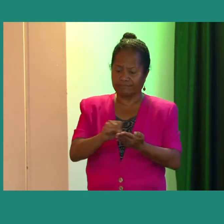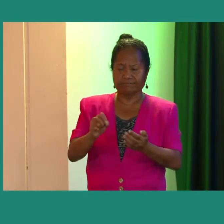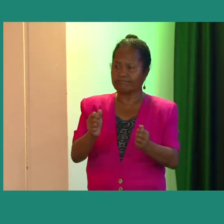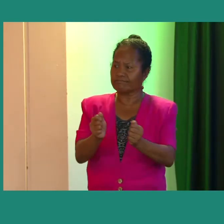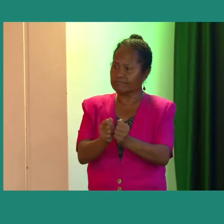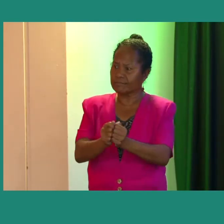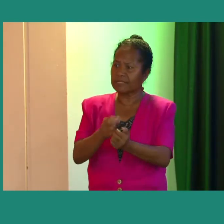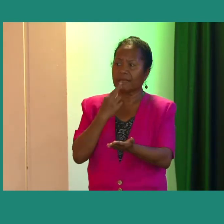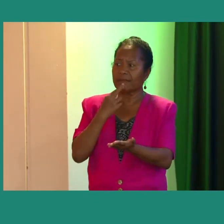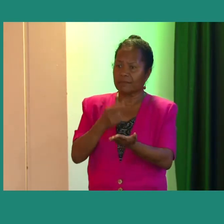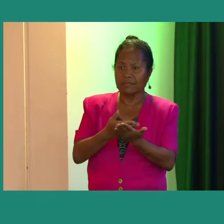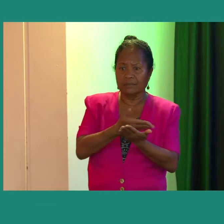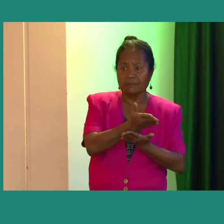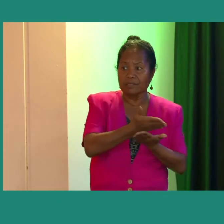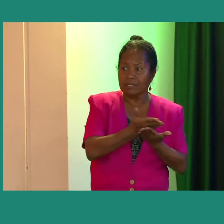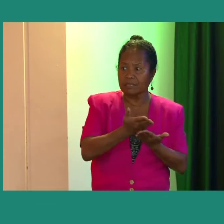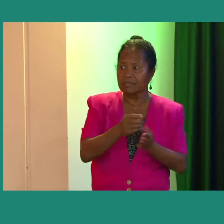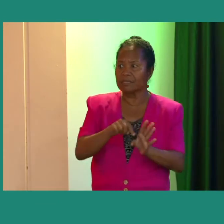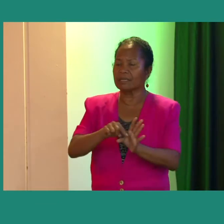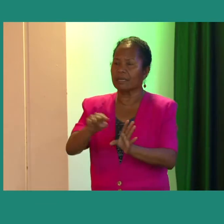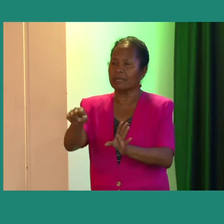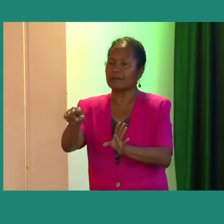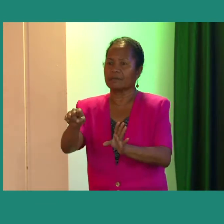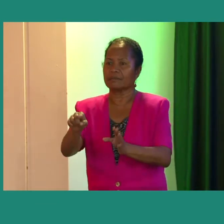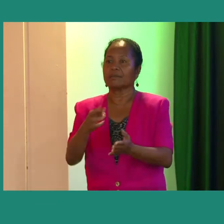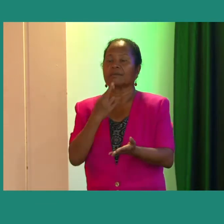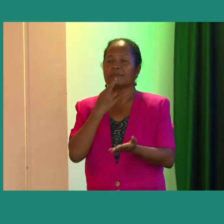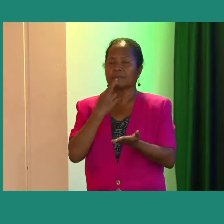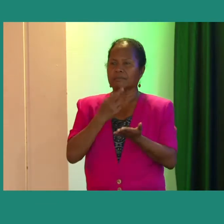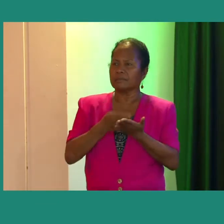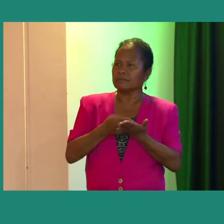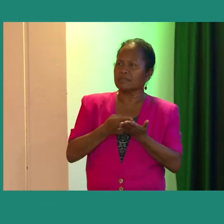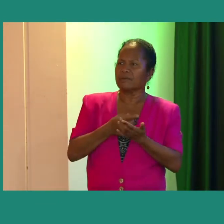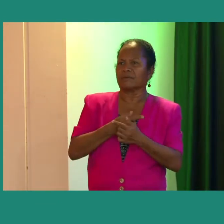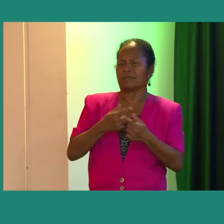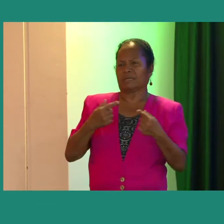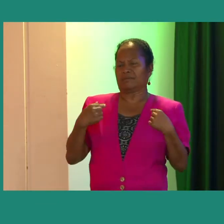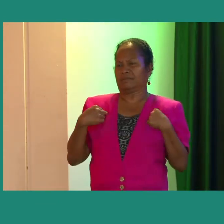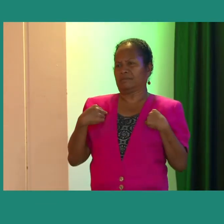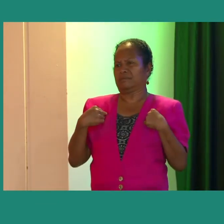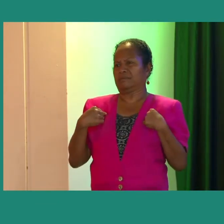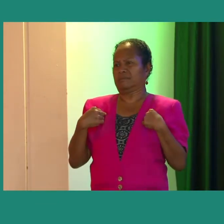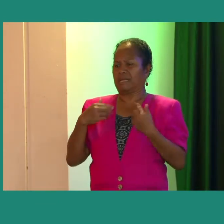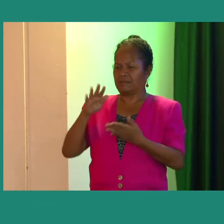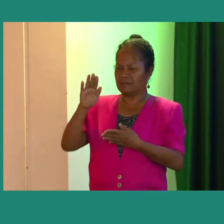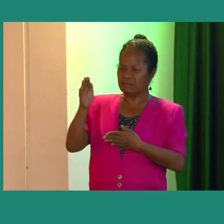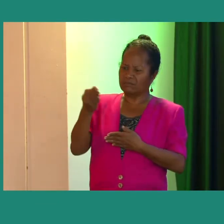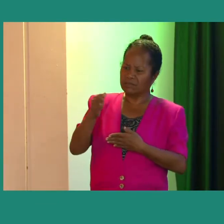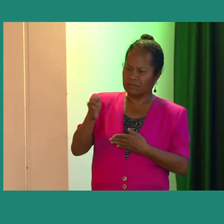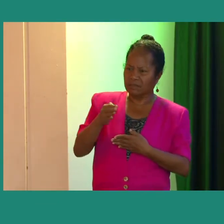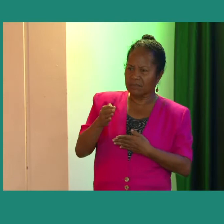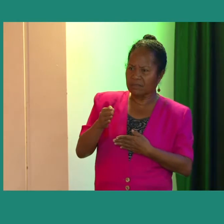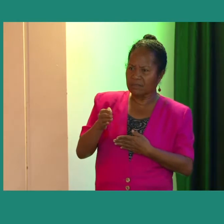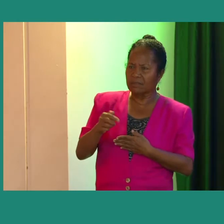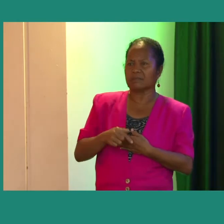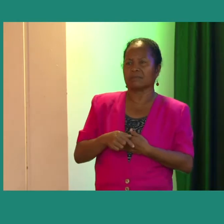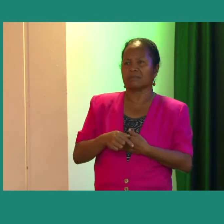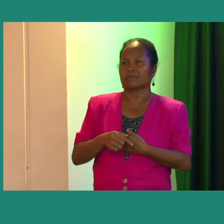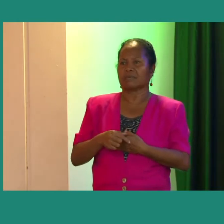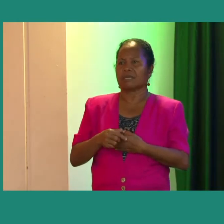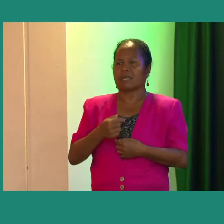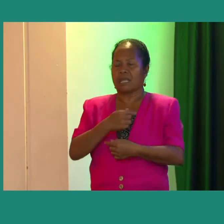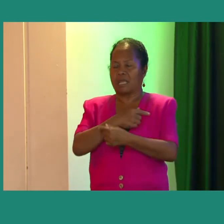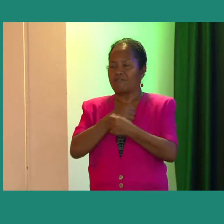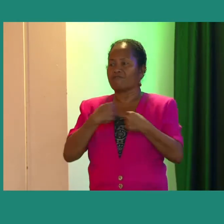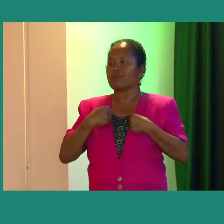is out. We have the McKinsey report, we have the Harvard review that shows that if we encourage